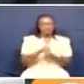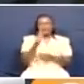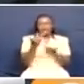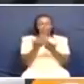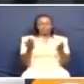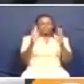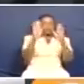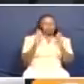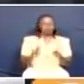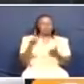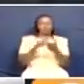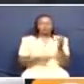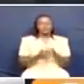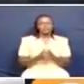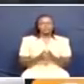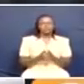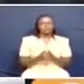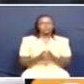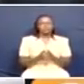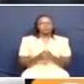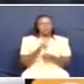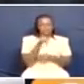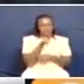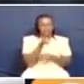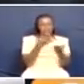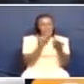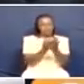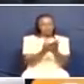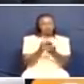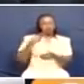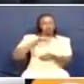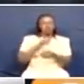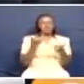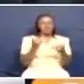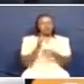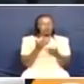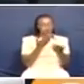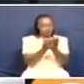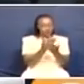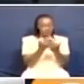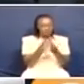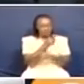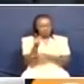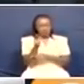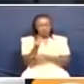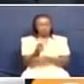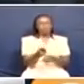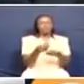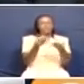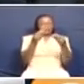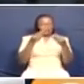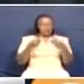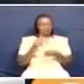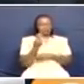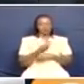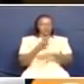put in perspective is that this application that we are now arguing before you was served upon us at